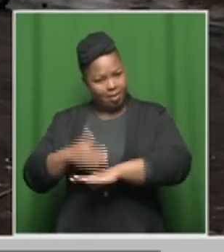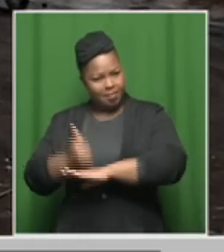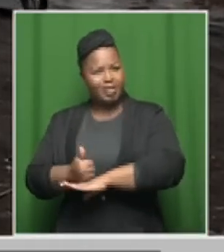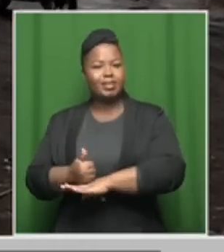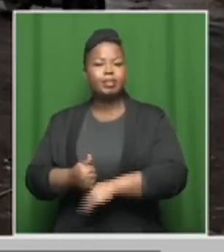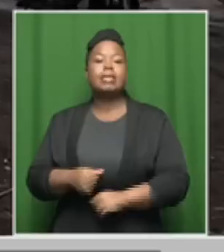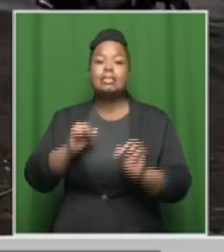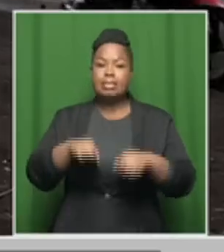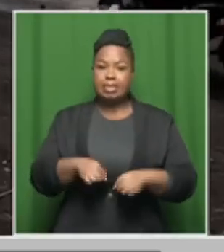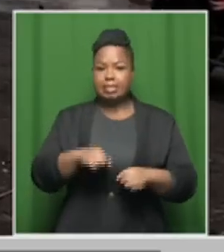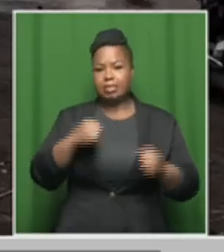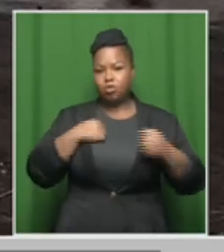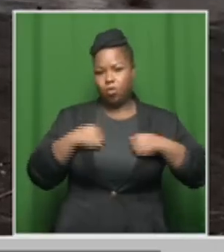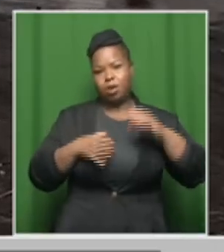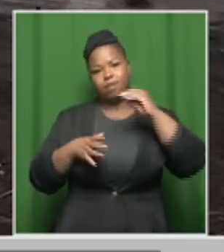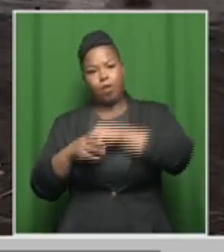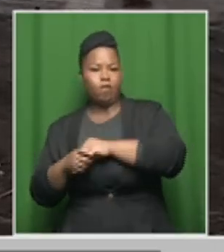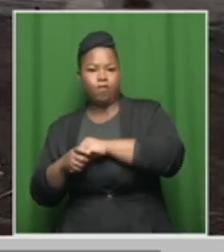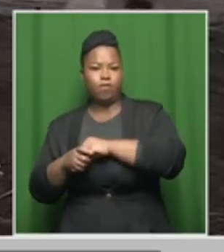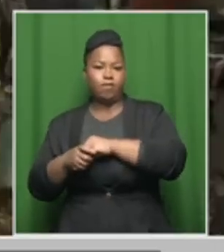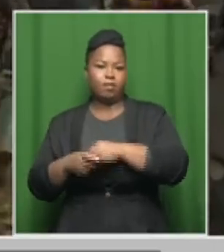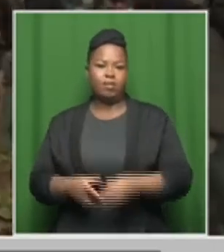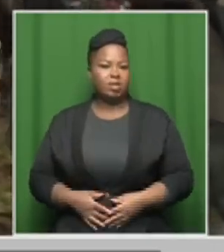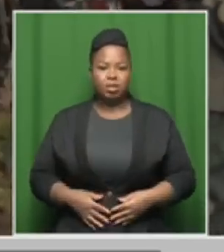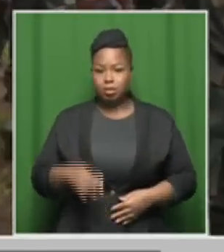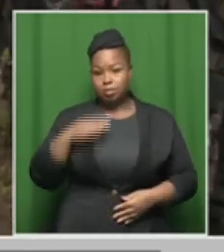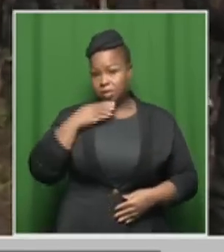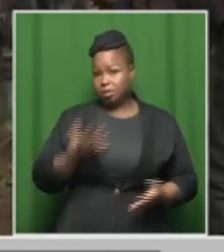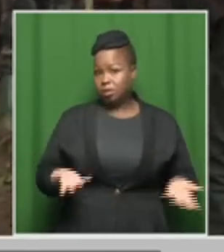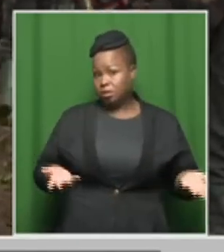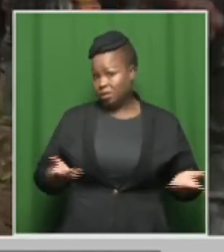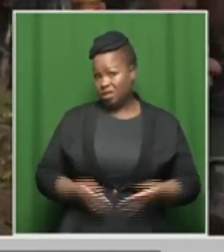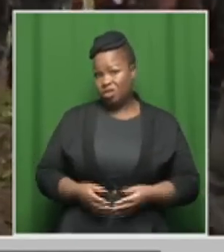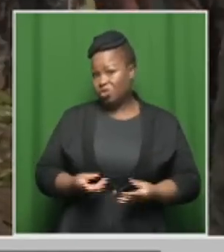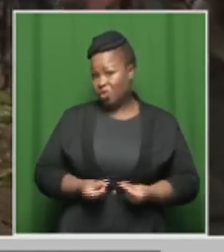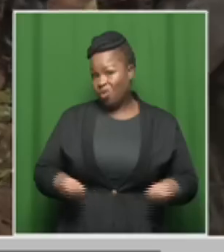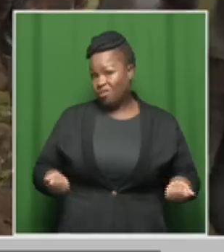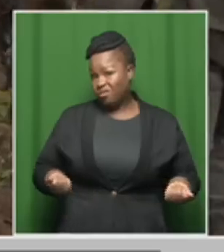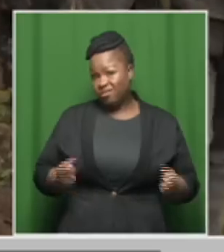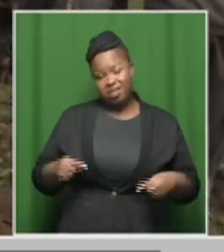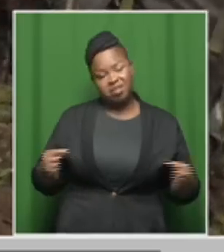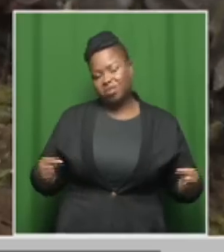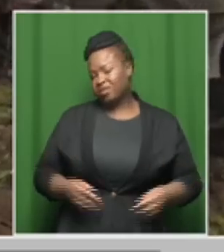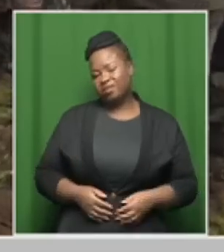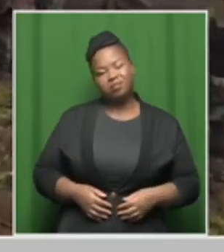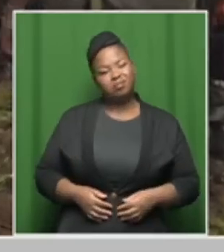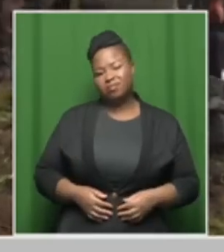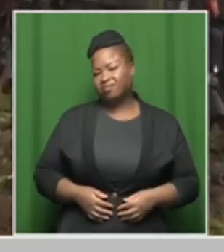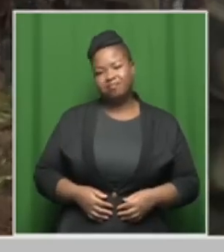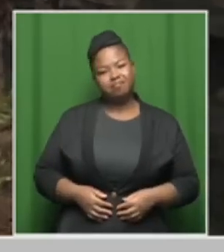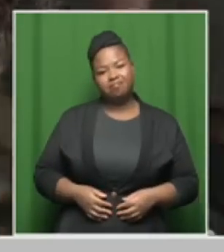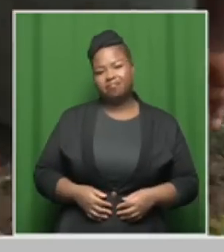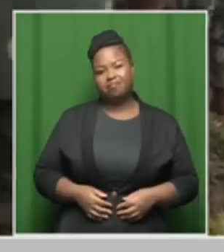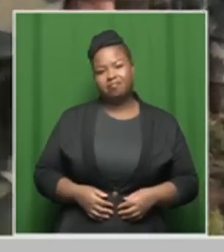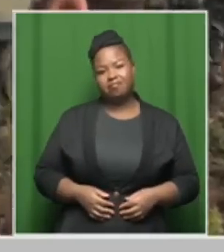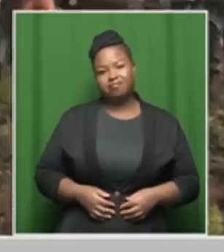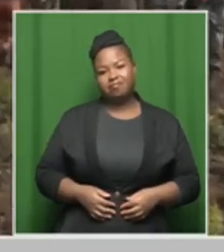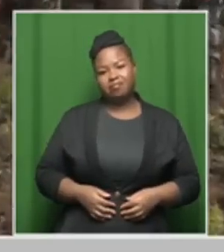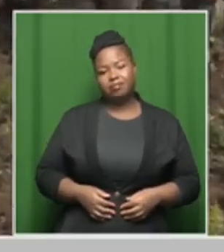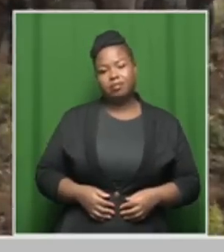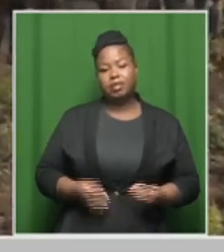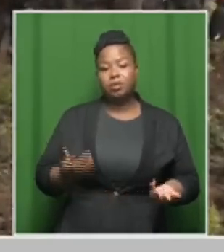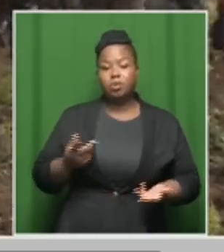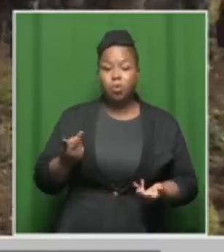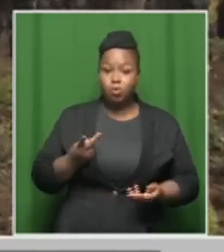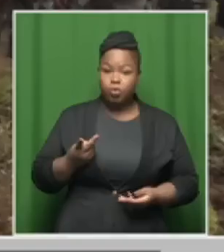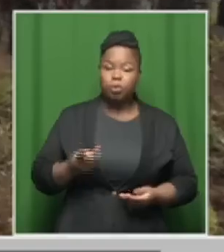is part of that. So you're not going to get out of it somehow to talk to each other and try to find a political settlement to this and all that. And they get back